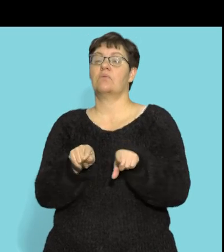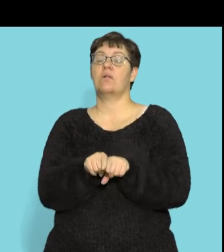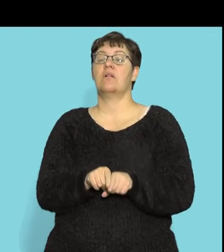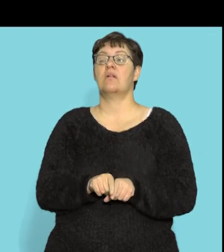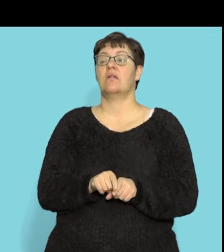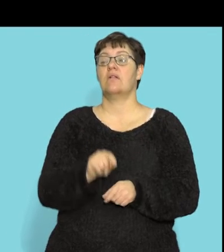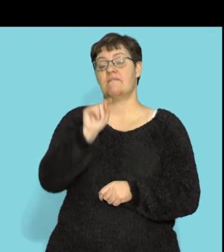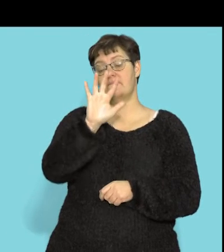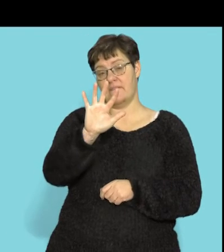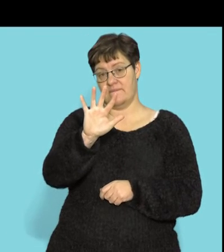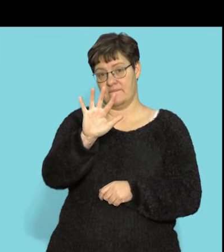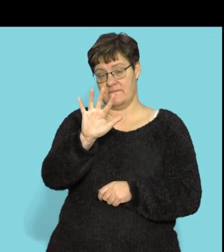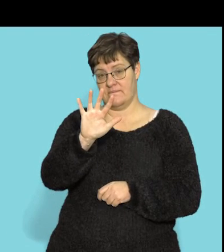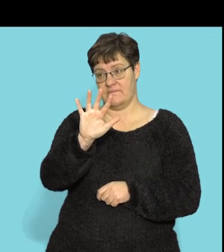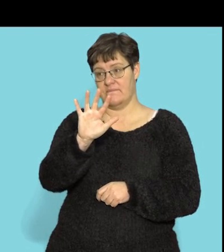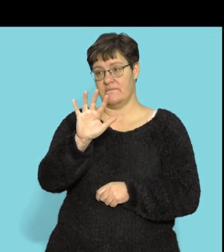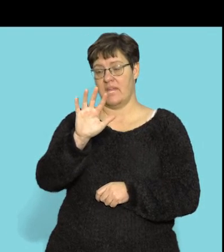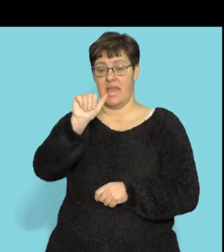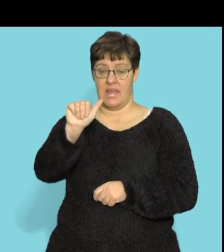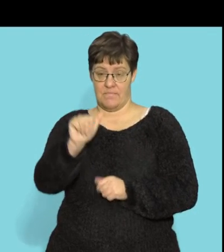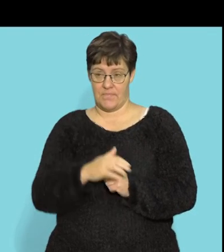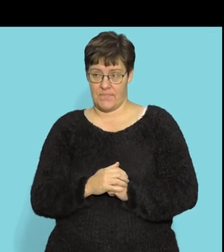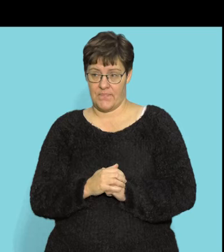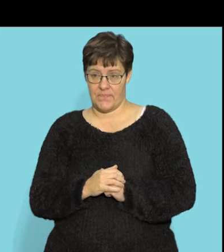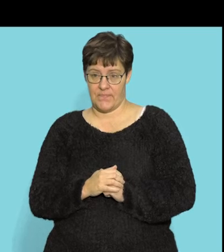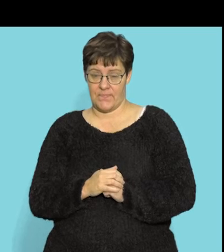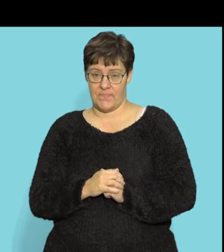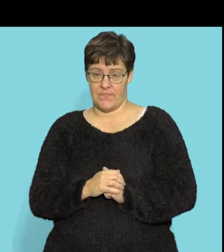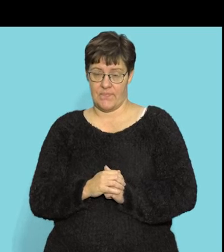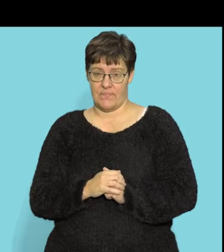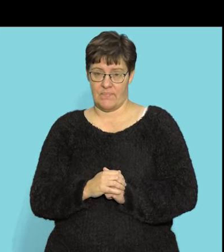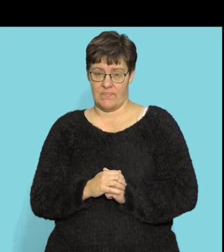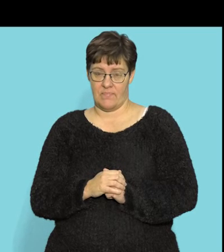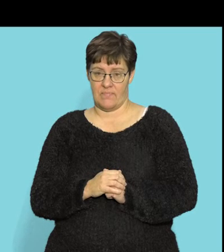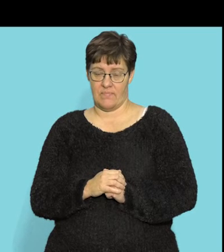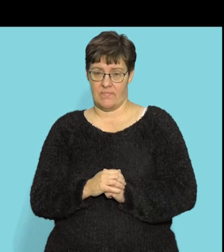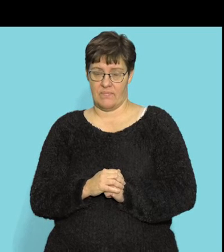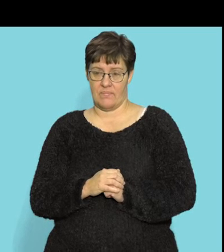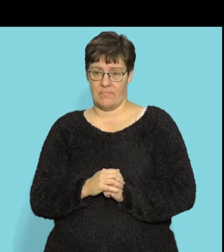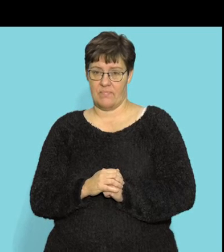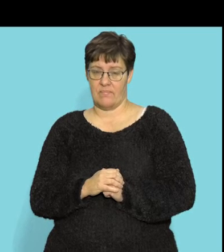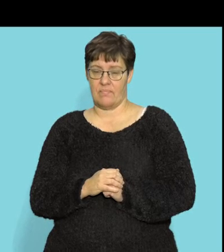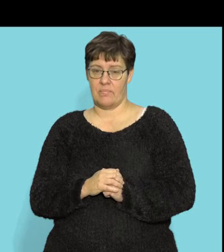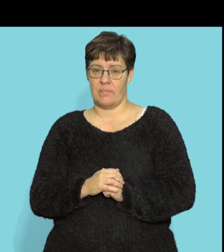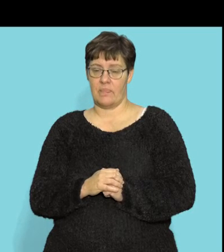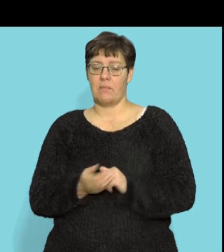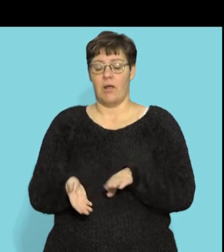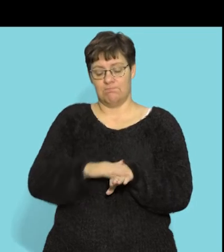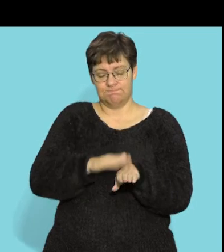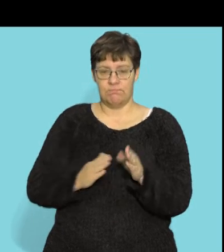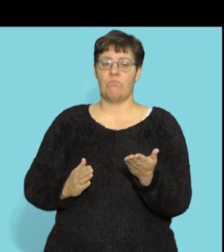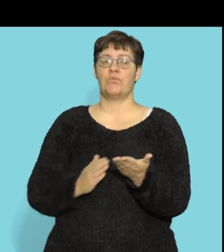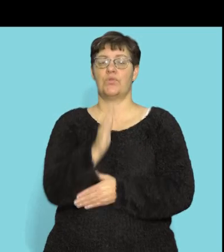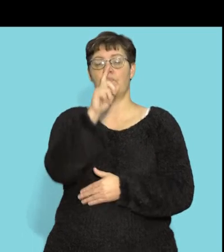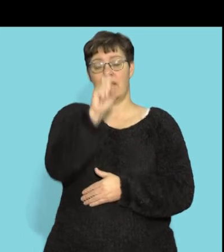20, which is actually equals to 5 amperes, right? It is equals to 5 amperes. So that's the current